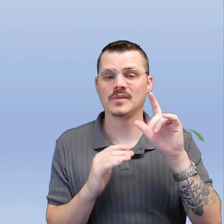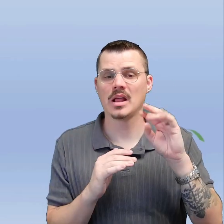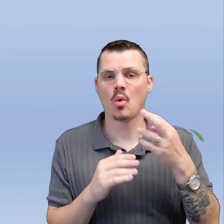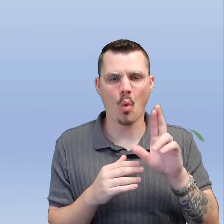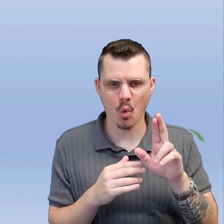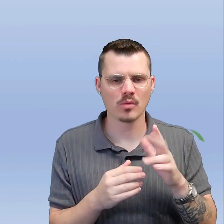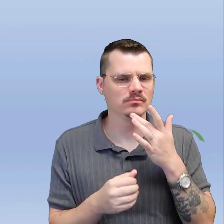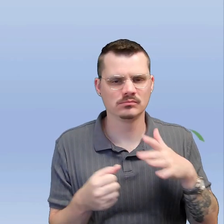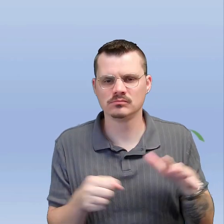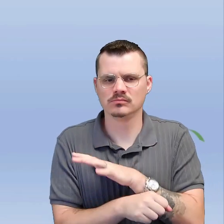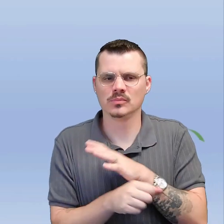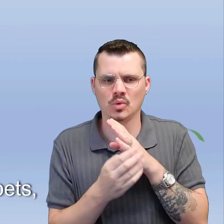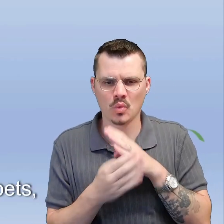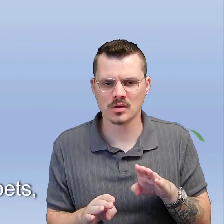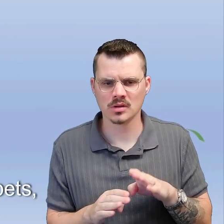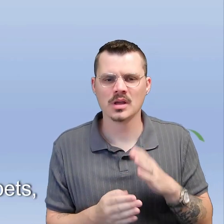absolute quiet.